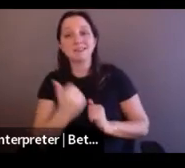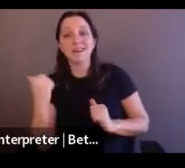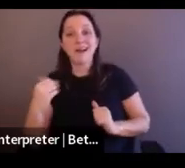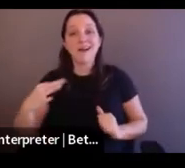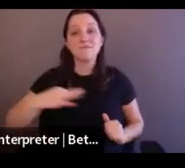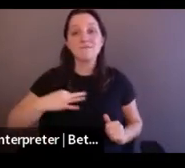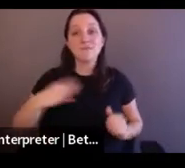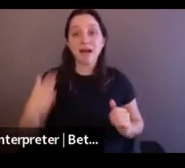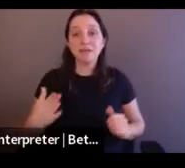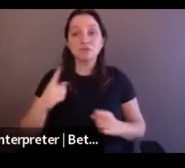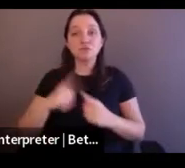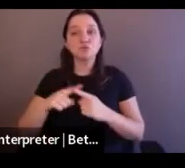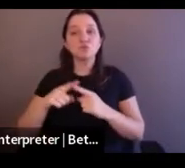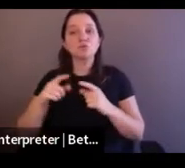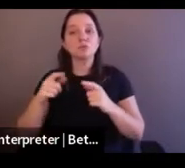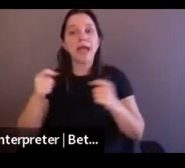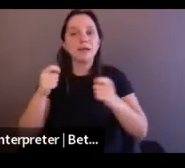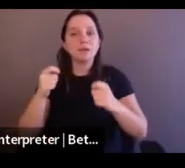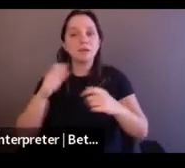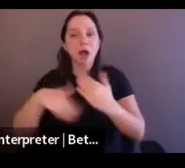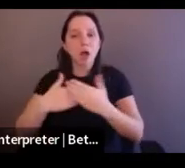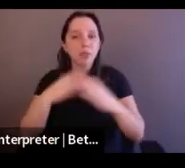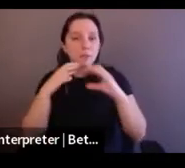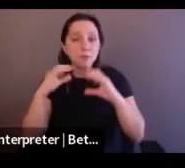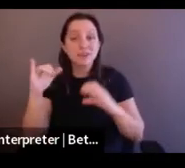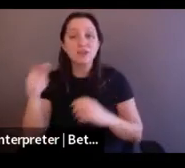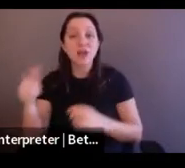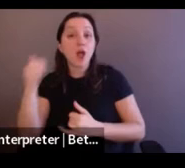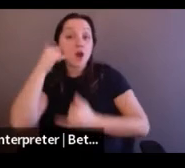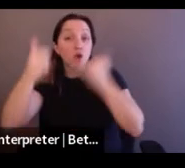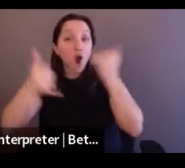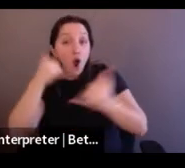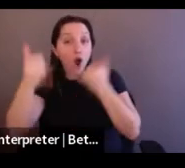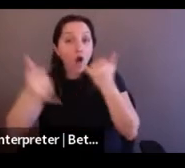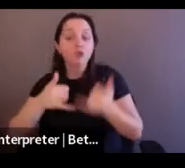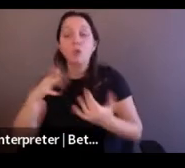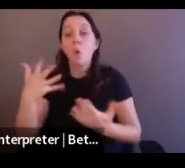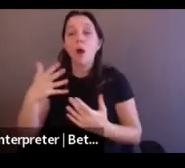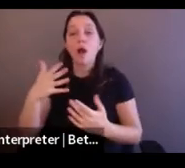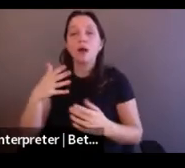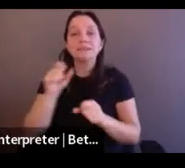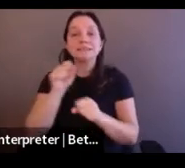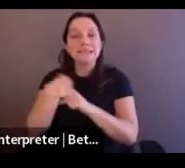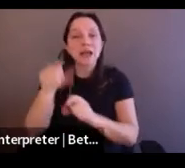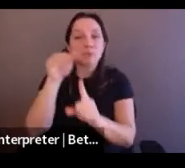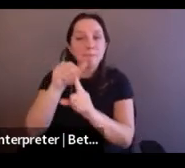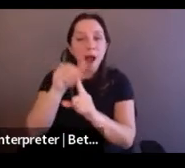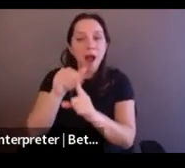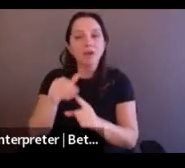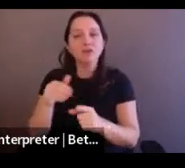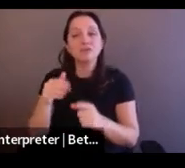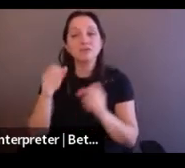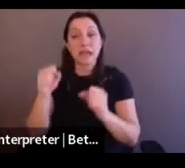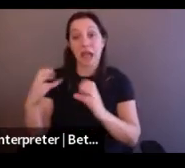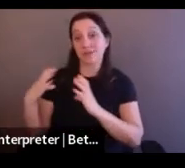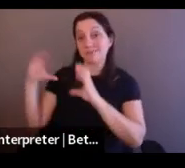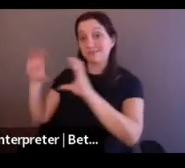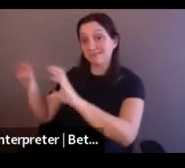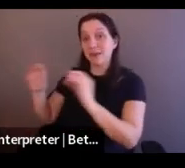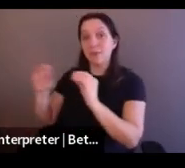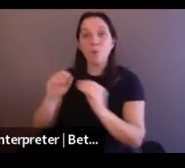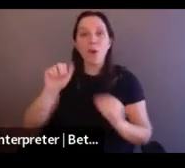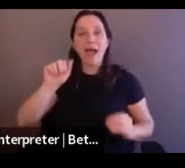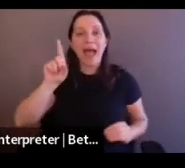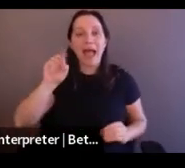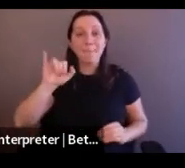is it phone calls? Is it reminders? Is it doing more administrative functions? You know, those aren't always sort of the most